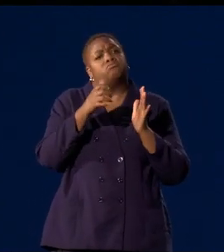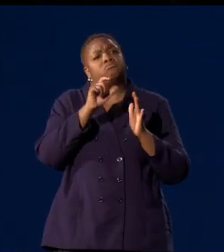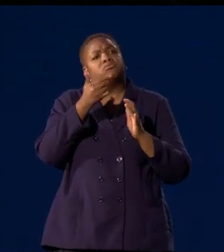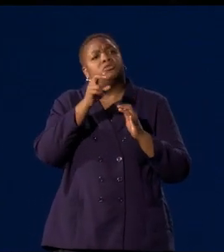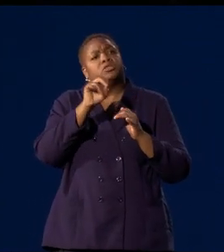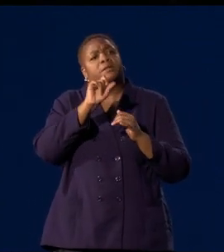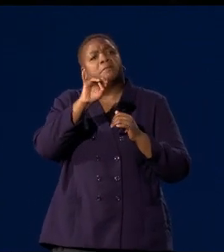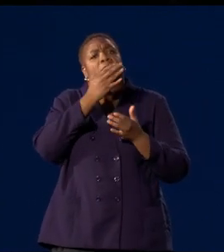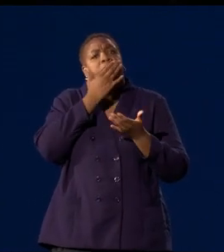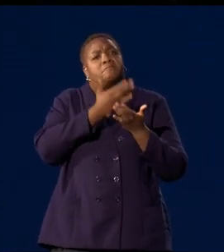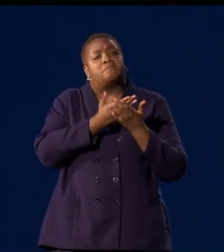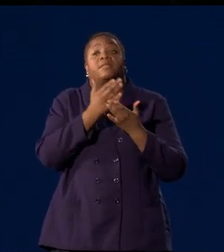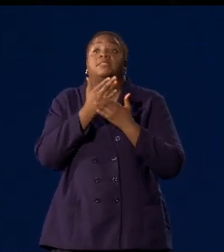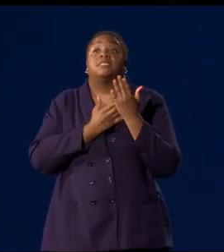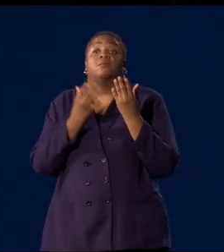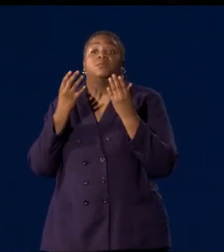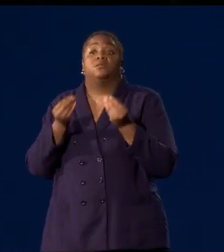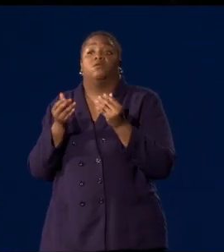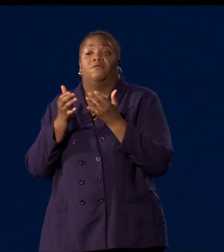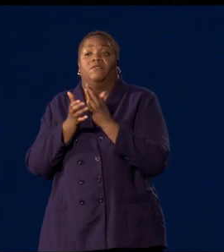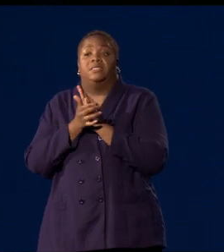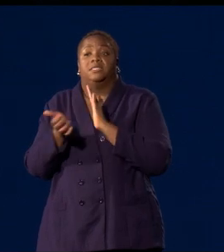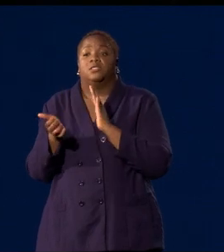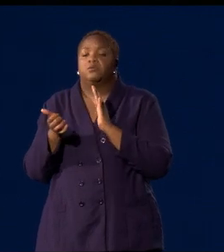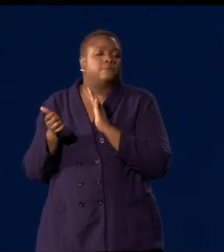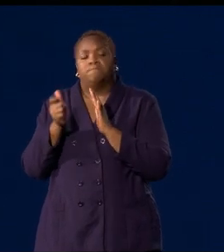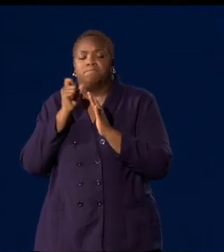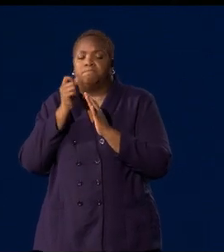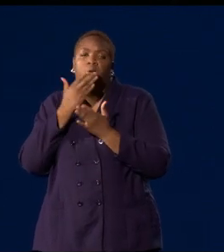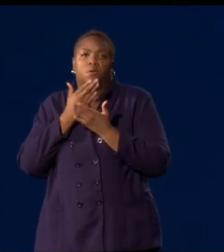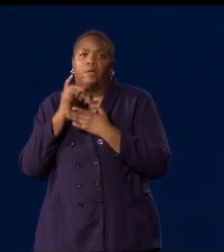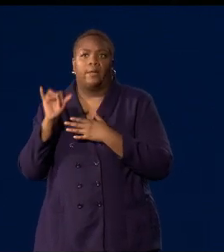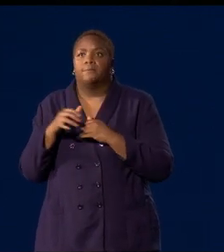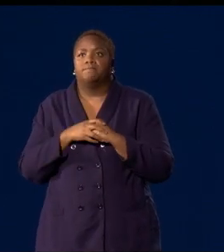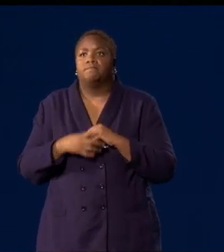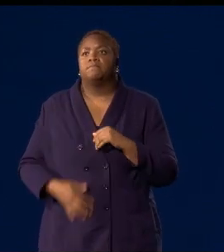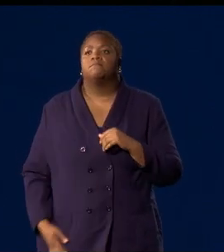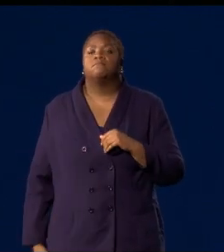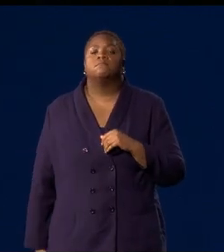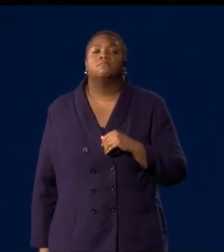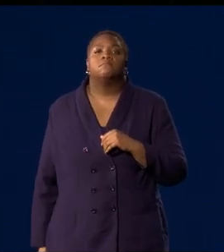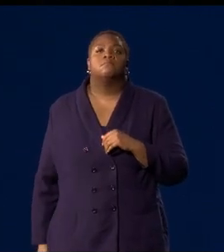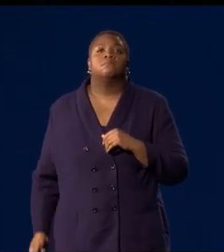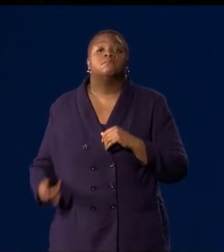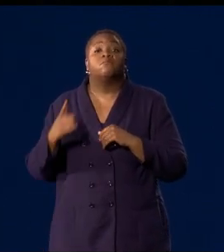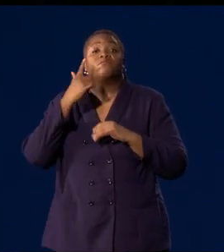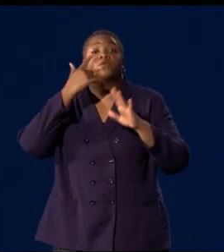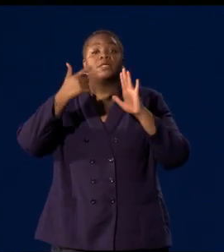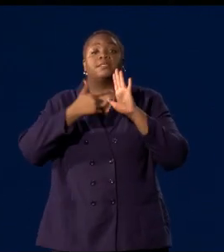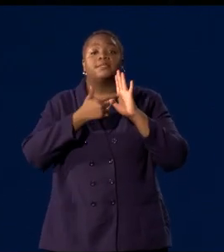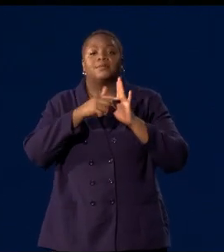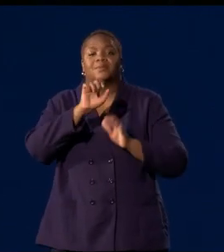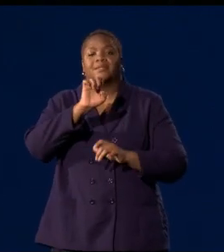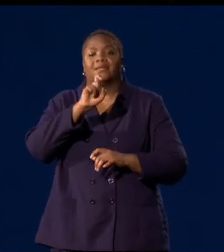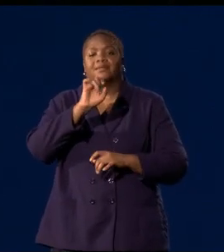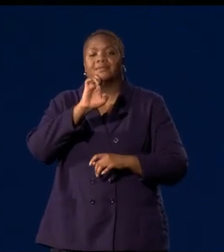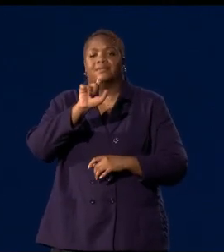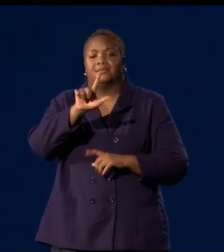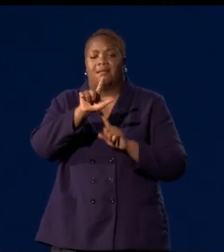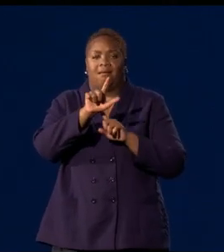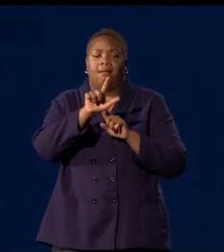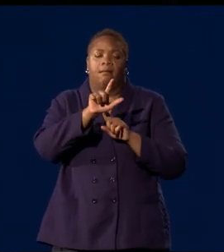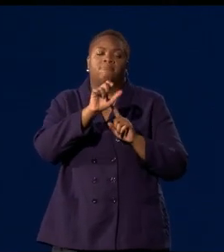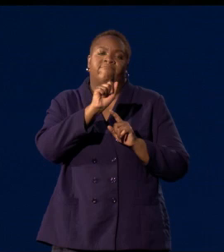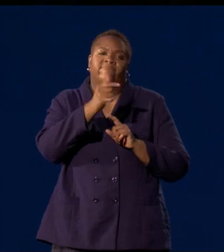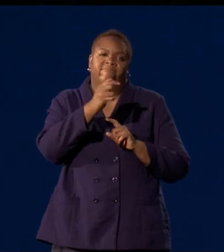of the softer skills that GenAI tends to not be very good at. So for example, if you're looking at Excel, GenAI is listed